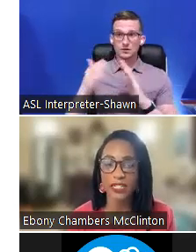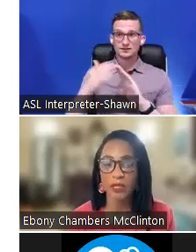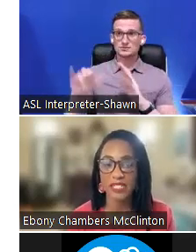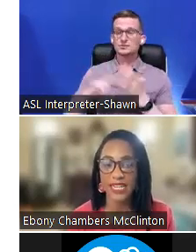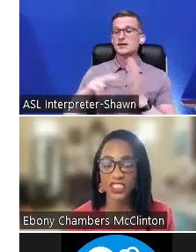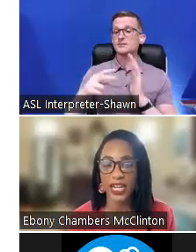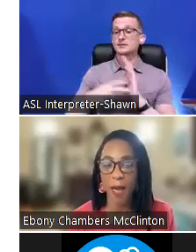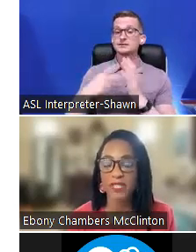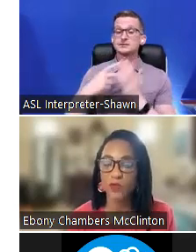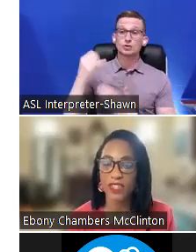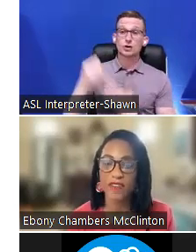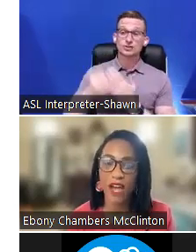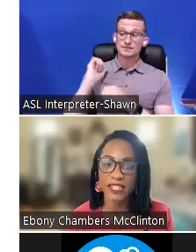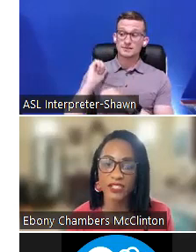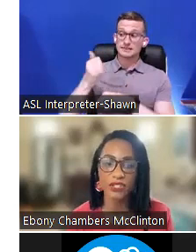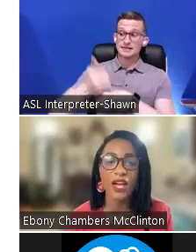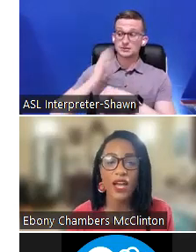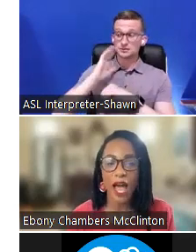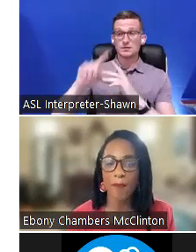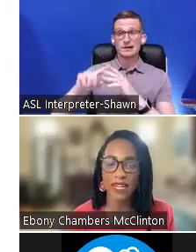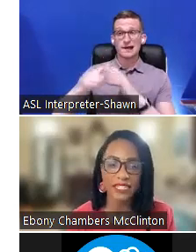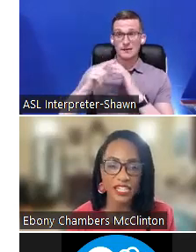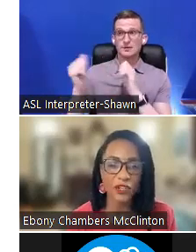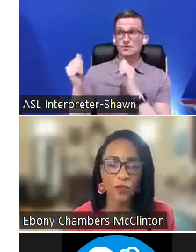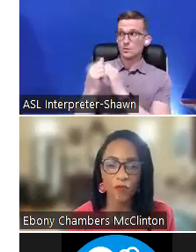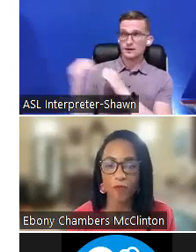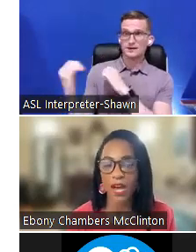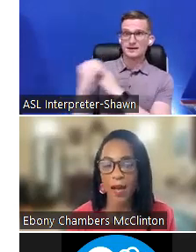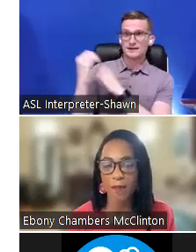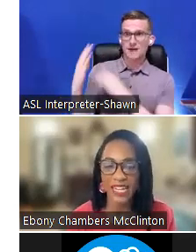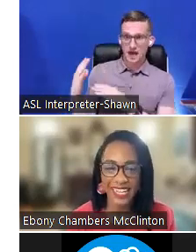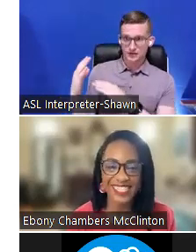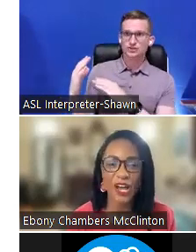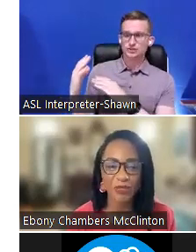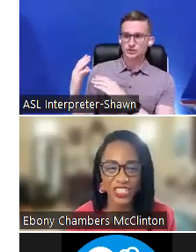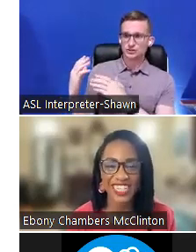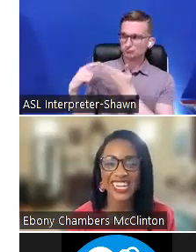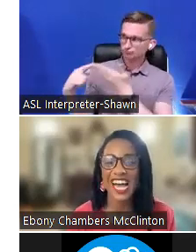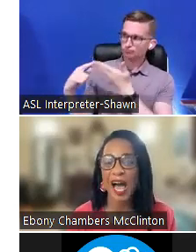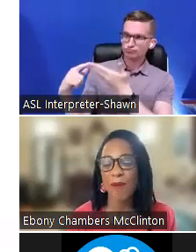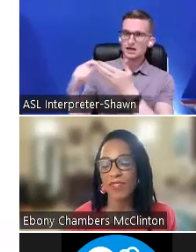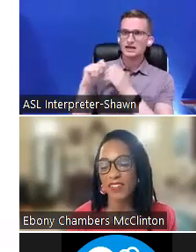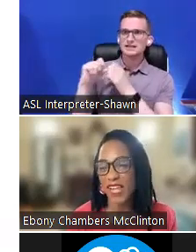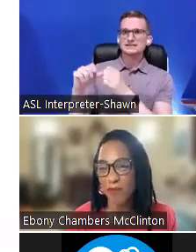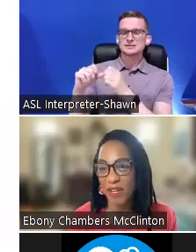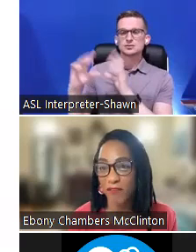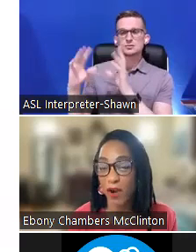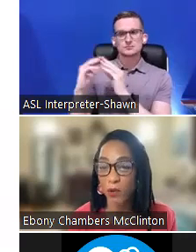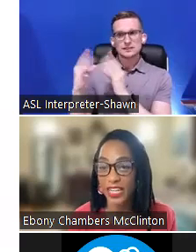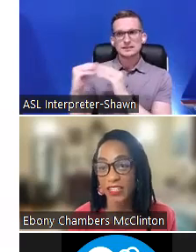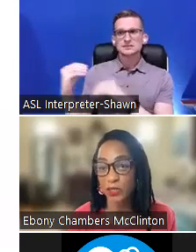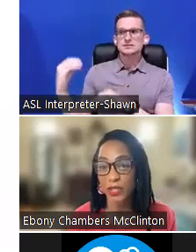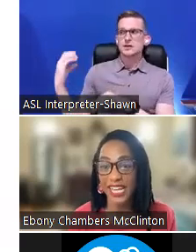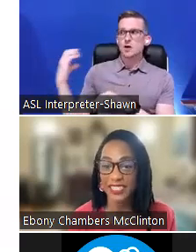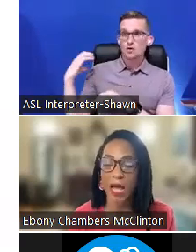project implementation happens with an advisor, and continued meetings, coaching, development of your